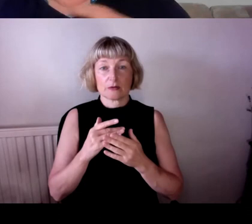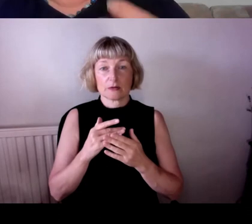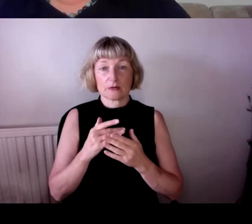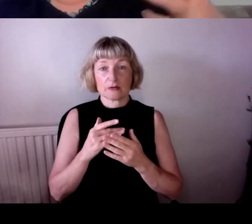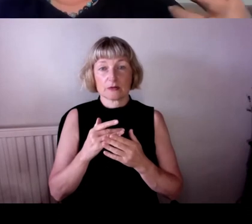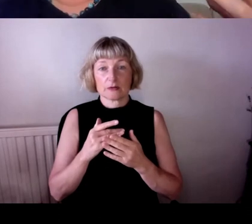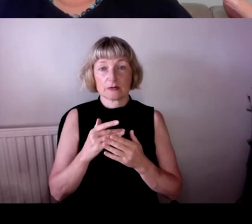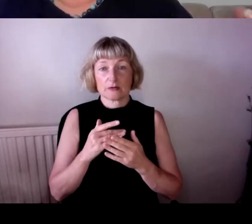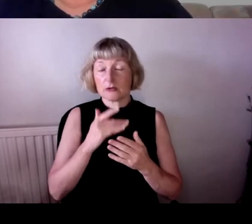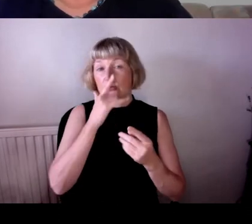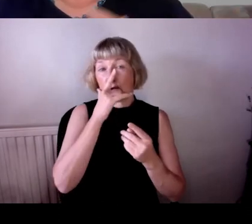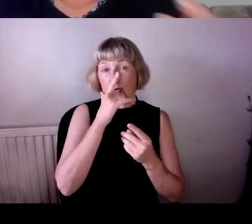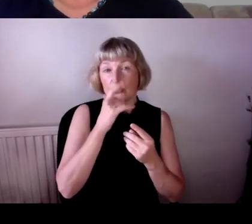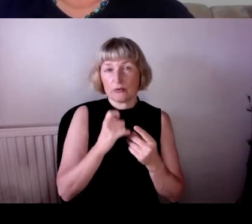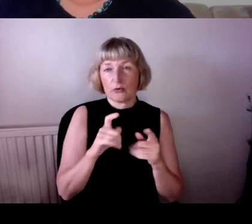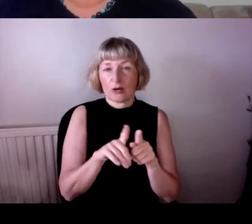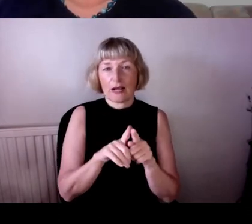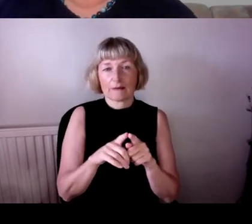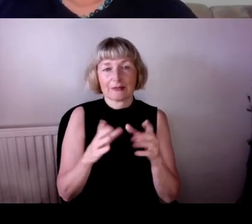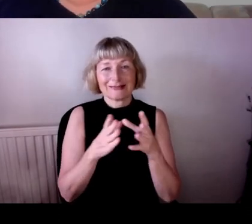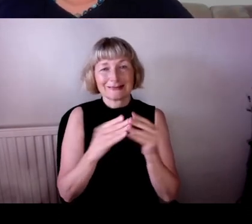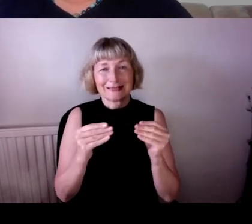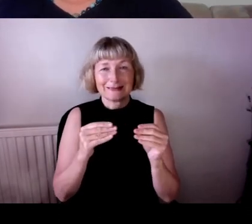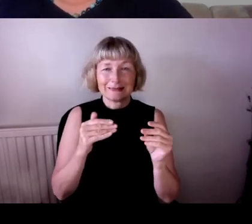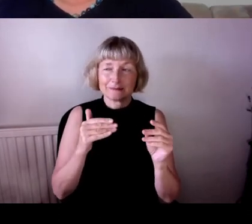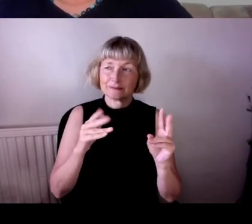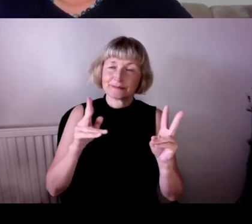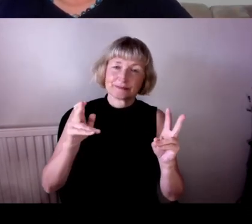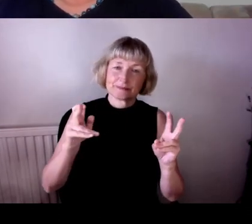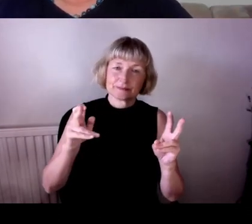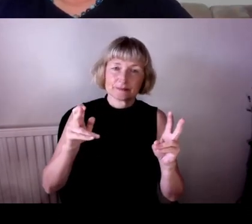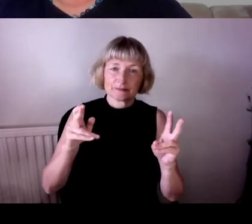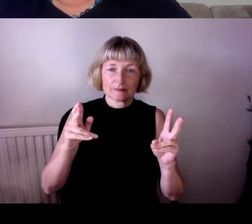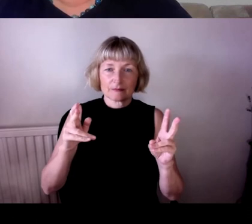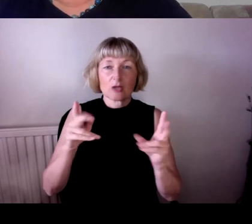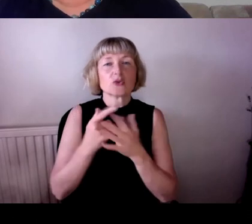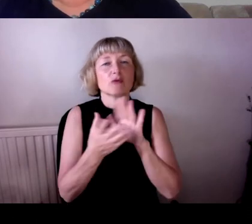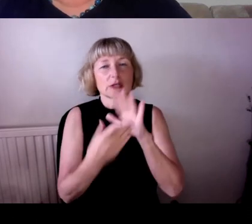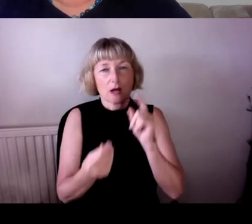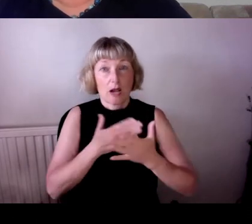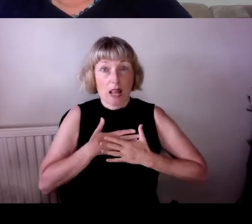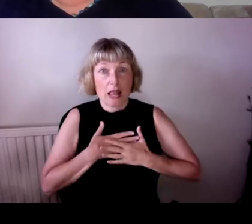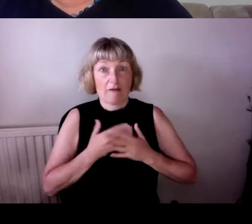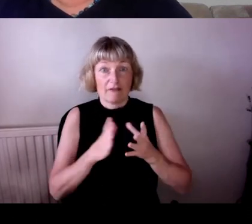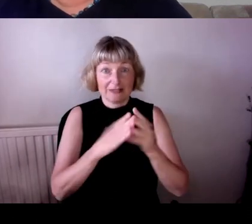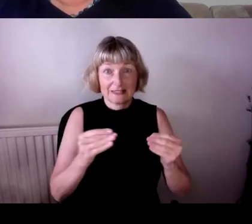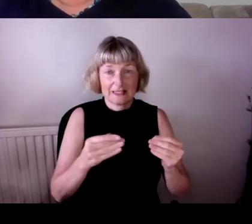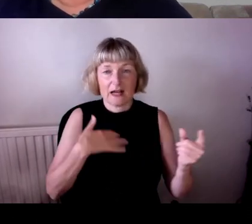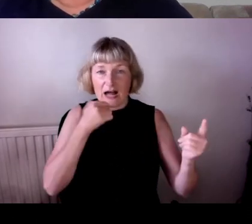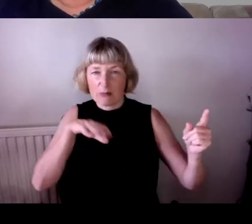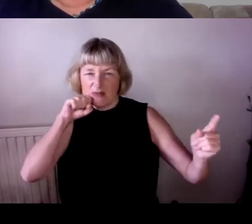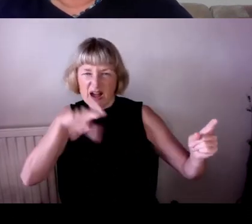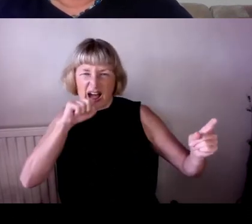the vocal quality of the other people in the scene. So I'm not shouting at somebody when there's a love scene, that kind of stuff. But yeah,